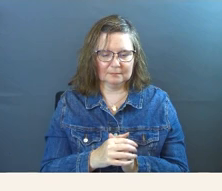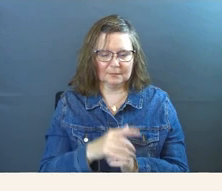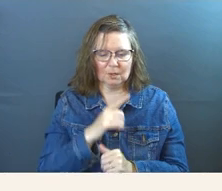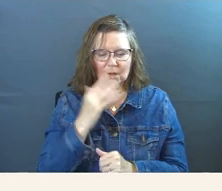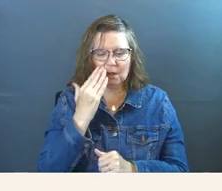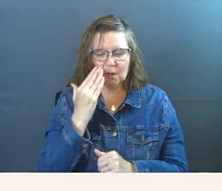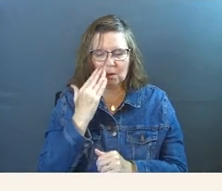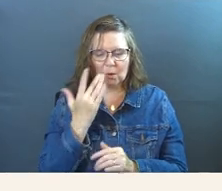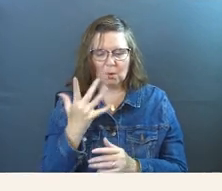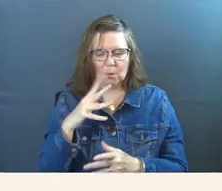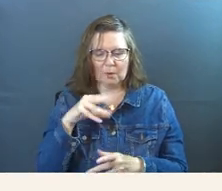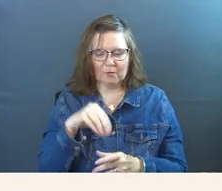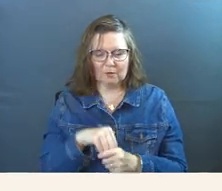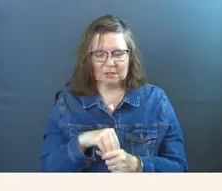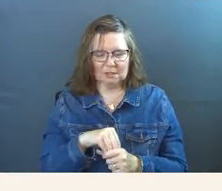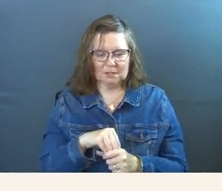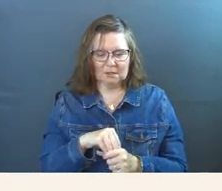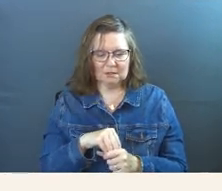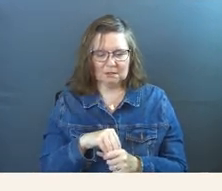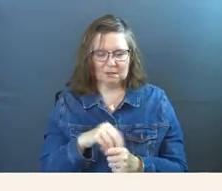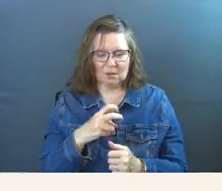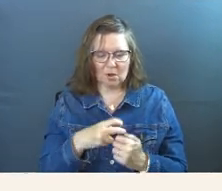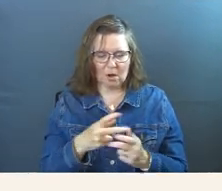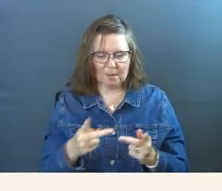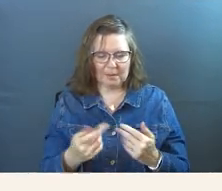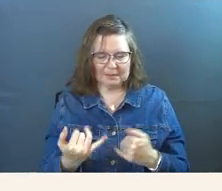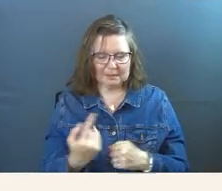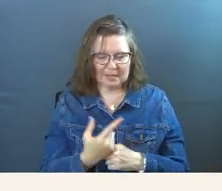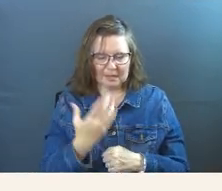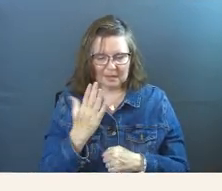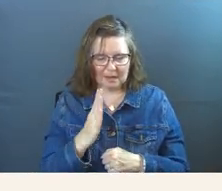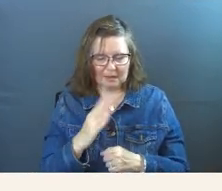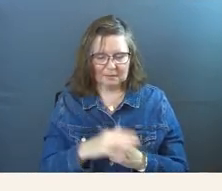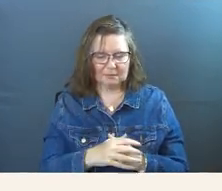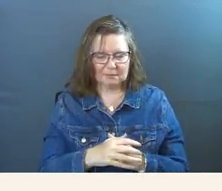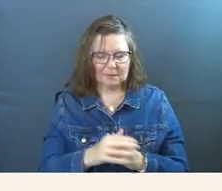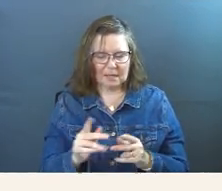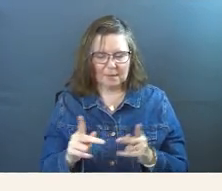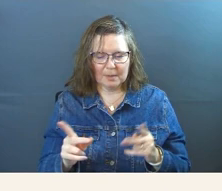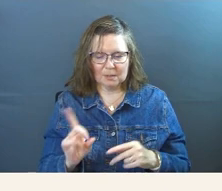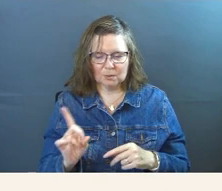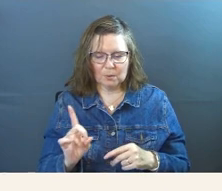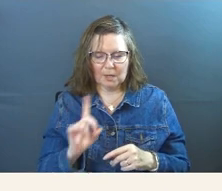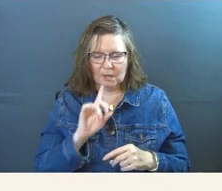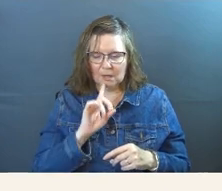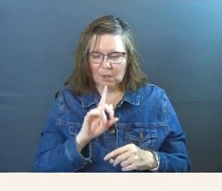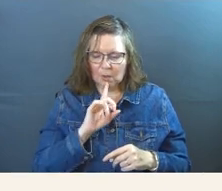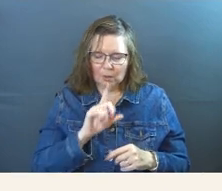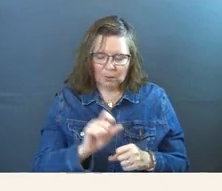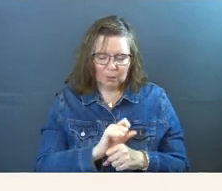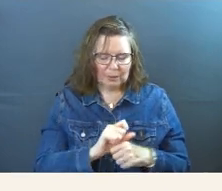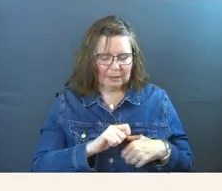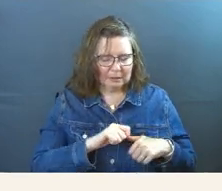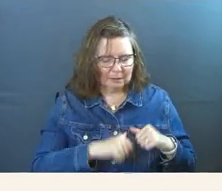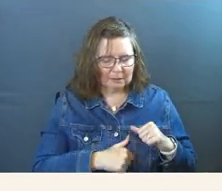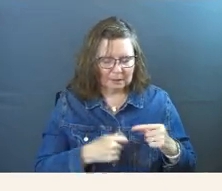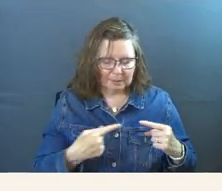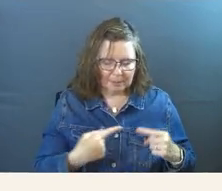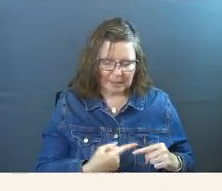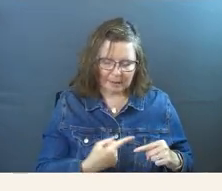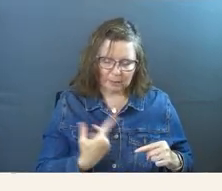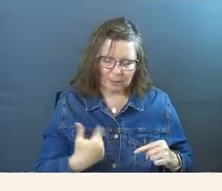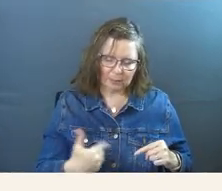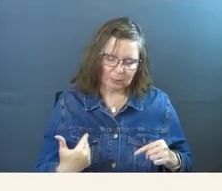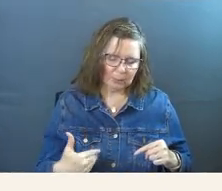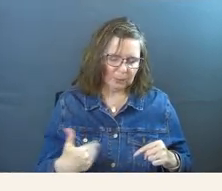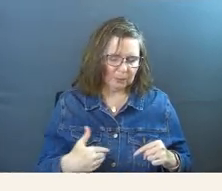Lord, I know we've reached into hard places today, God, and sensitive places, places where there's real pain and real questions,